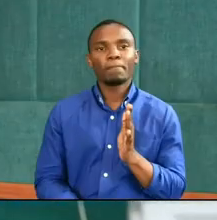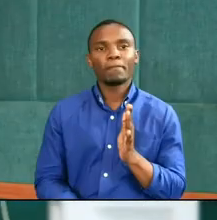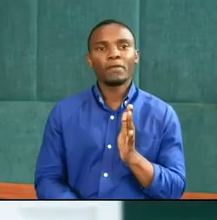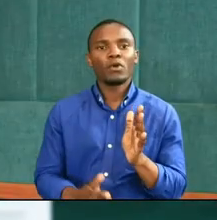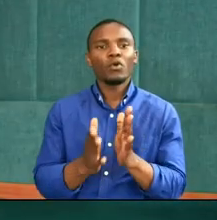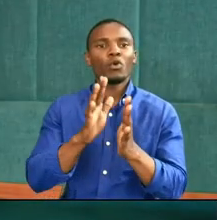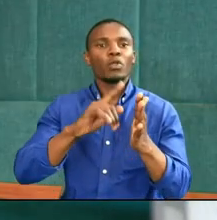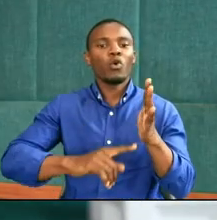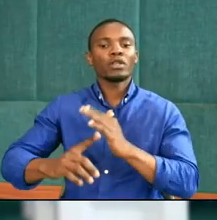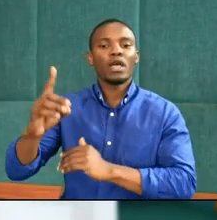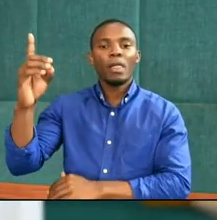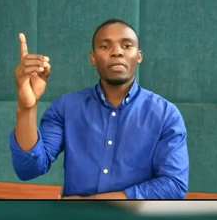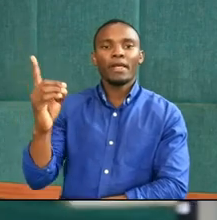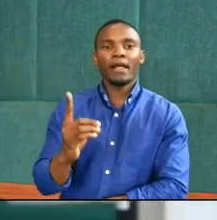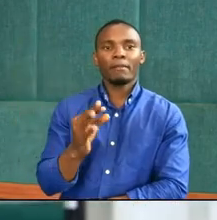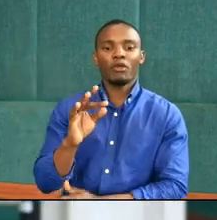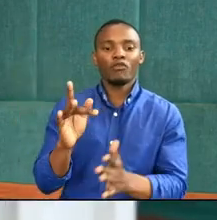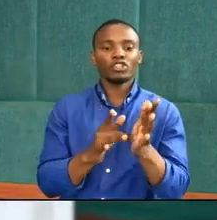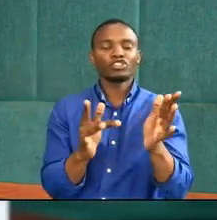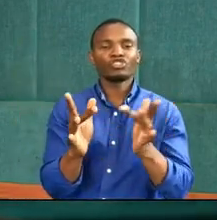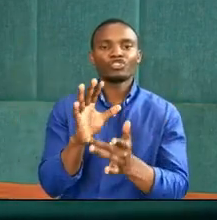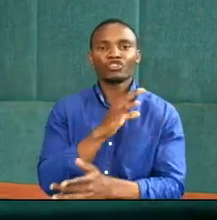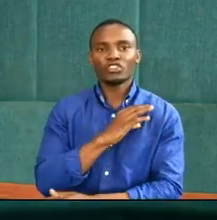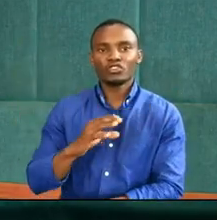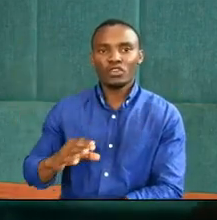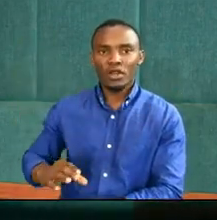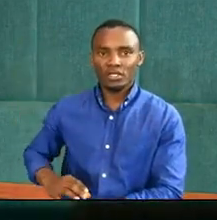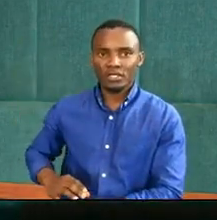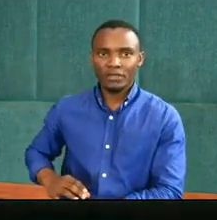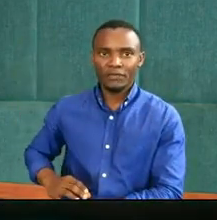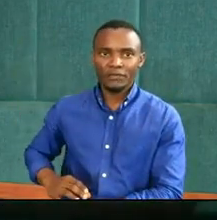with the coming of Jesus